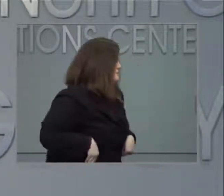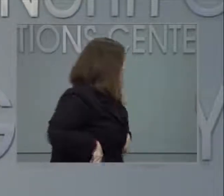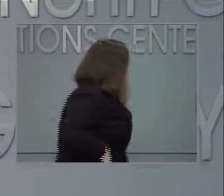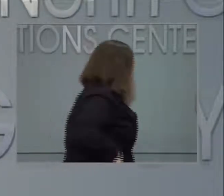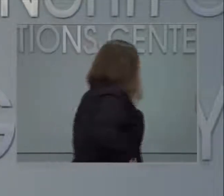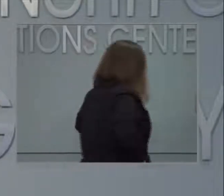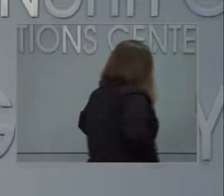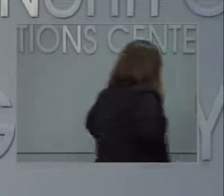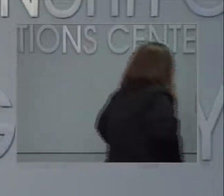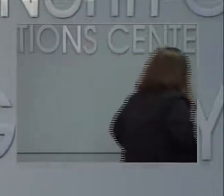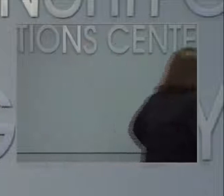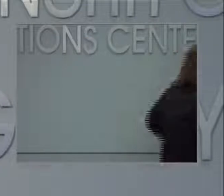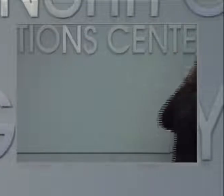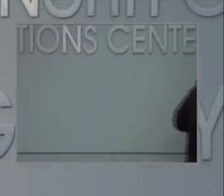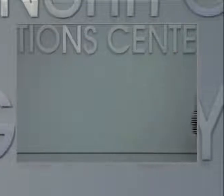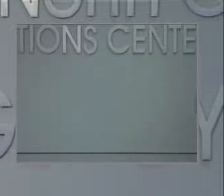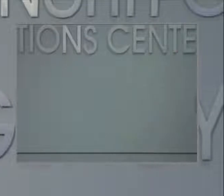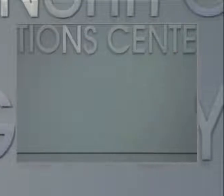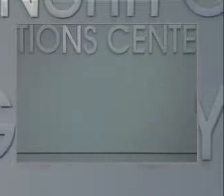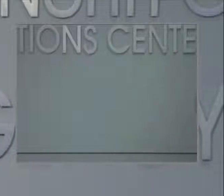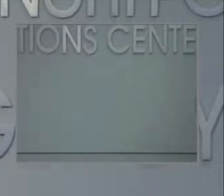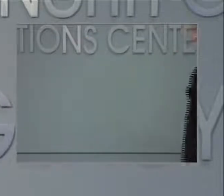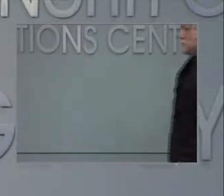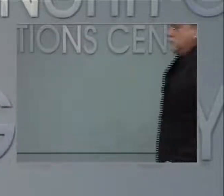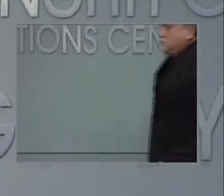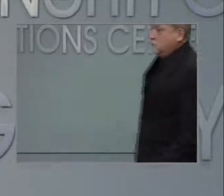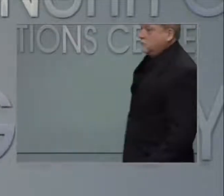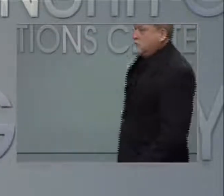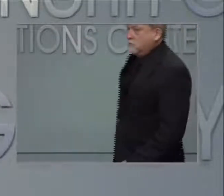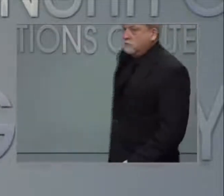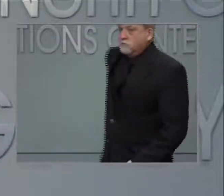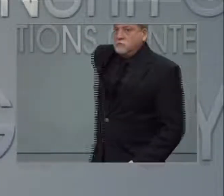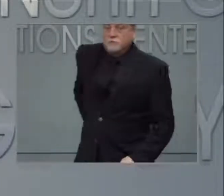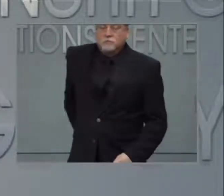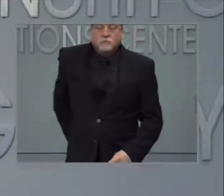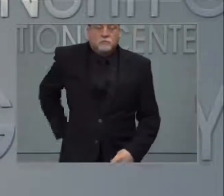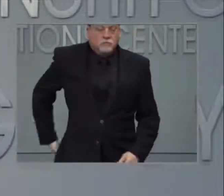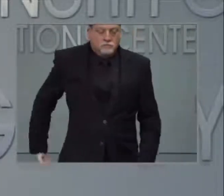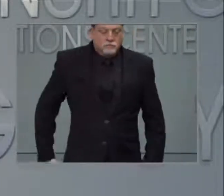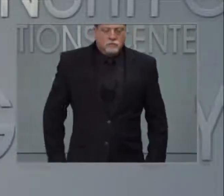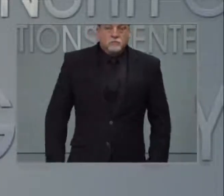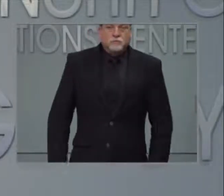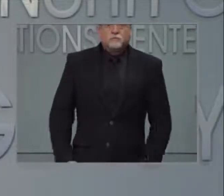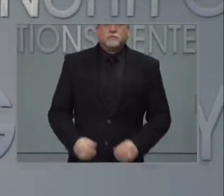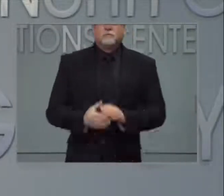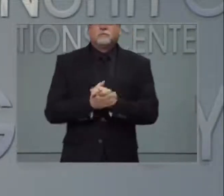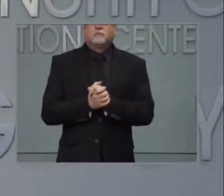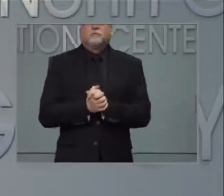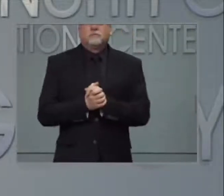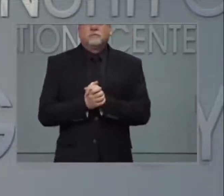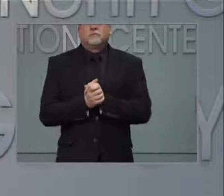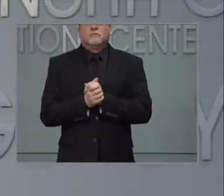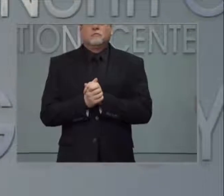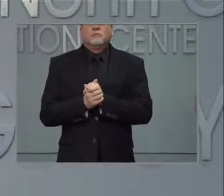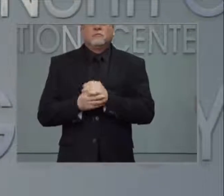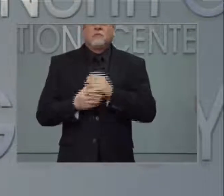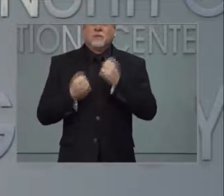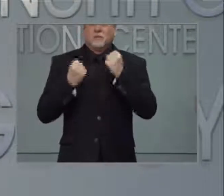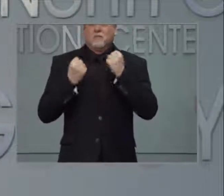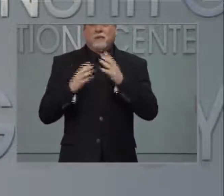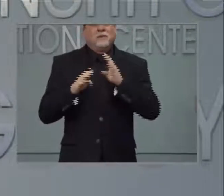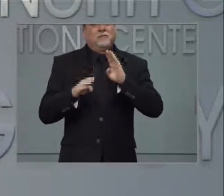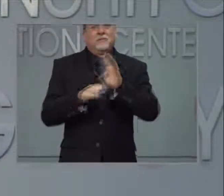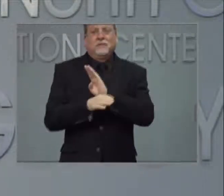this pandemic period. A lot of people are taking themselves out of commerce and retail